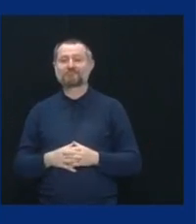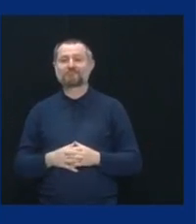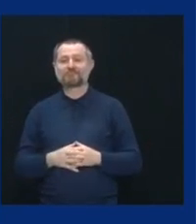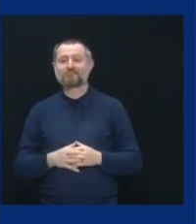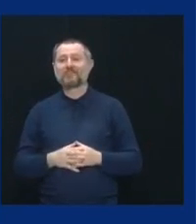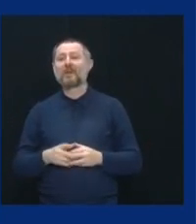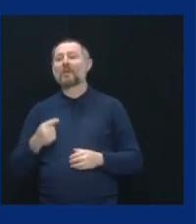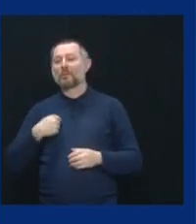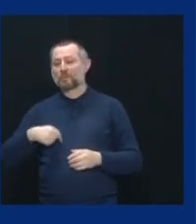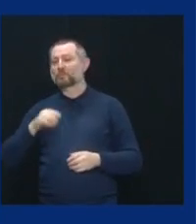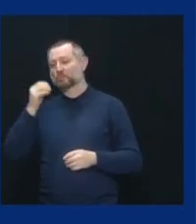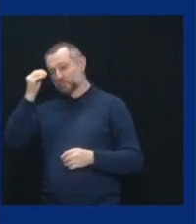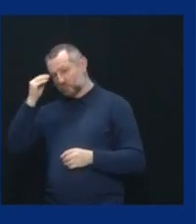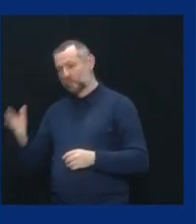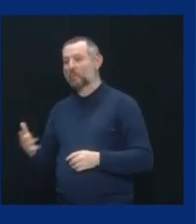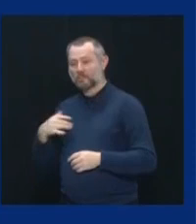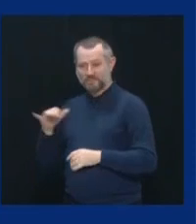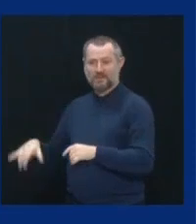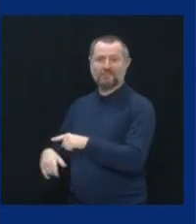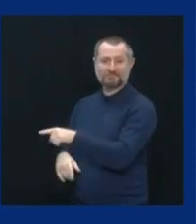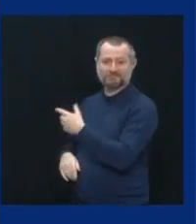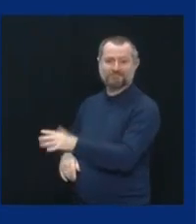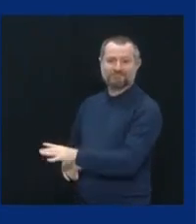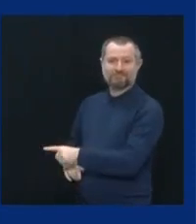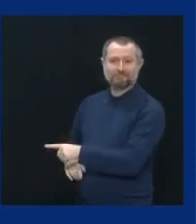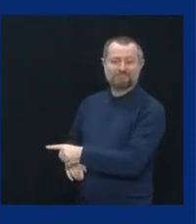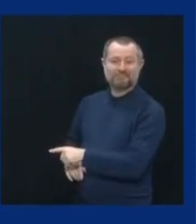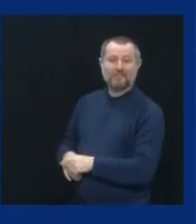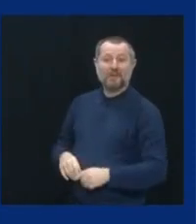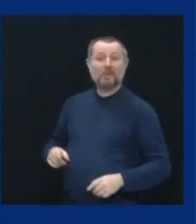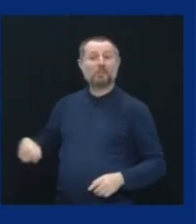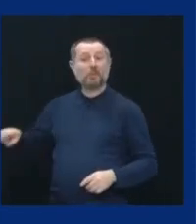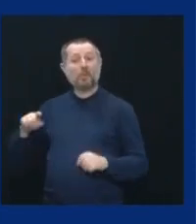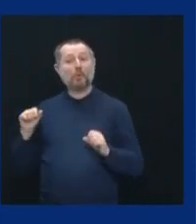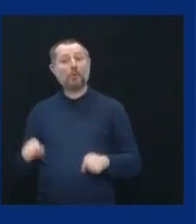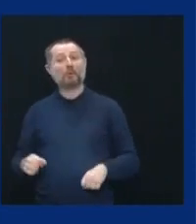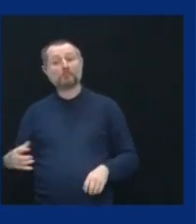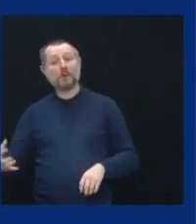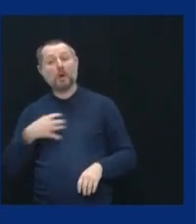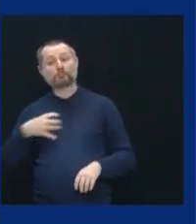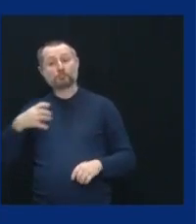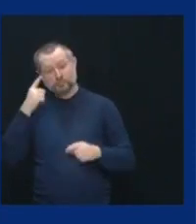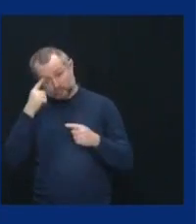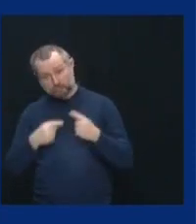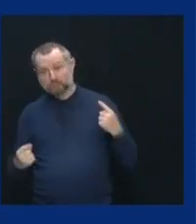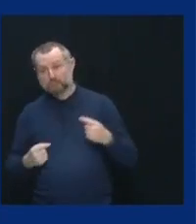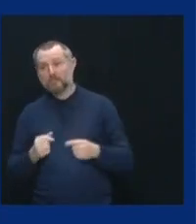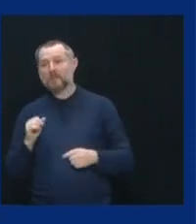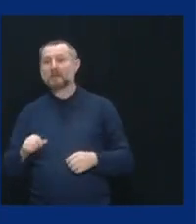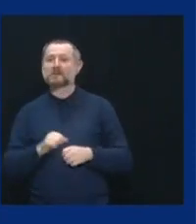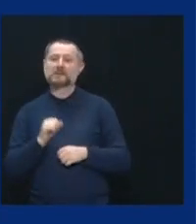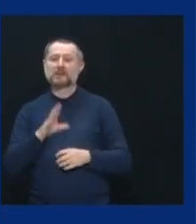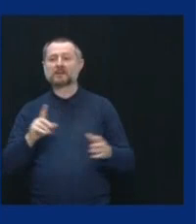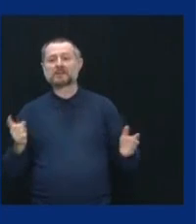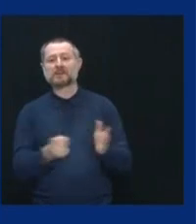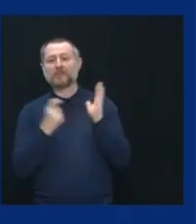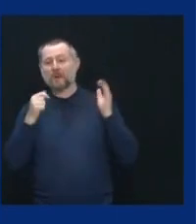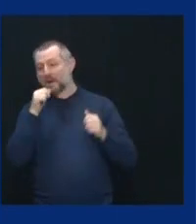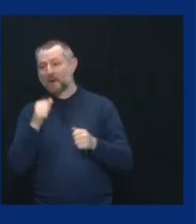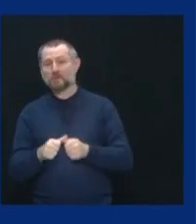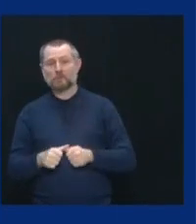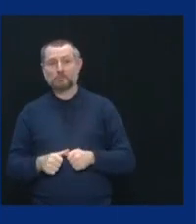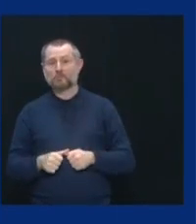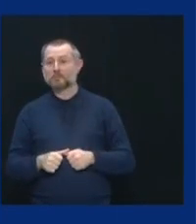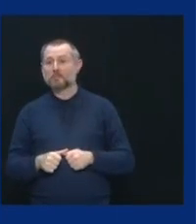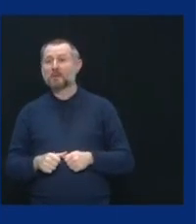that. And by the way, they could have objected. You know, they can send a demand letter. They're not talking about subpoenas. They could have